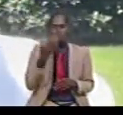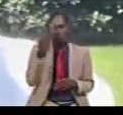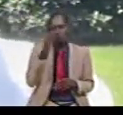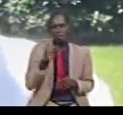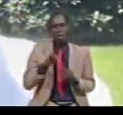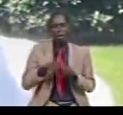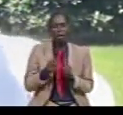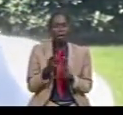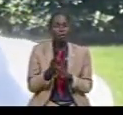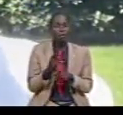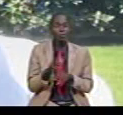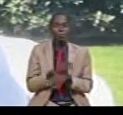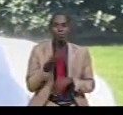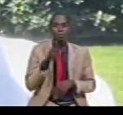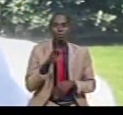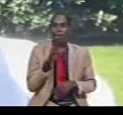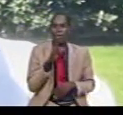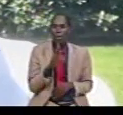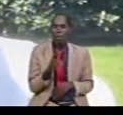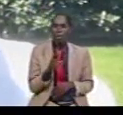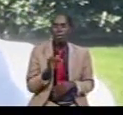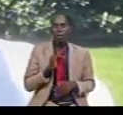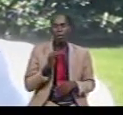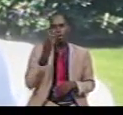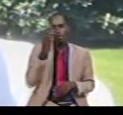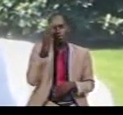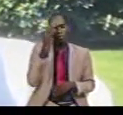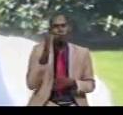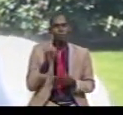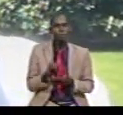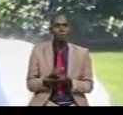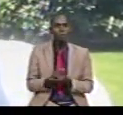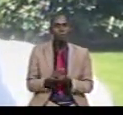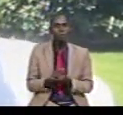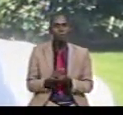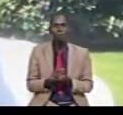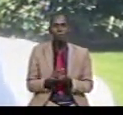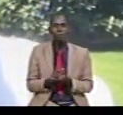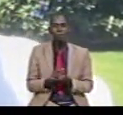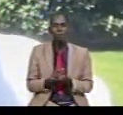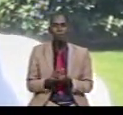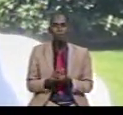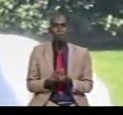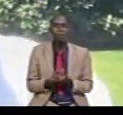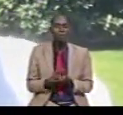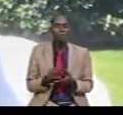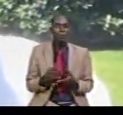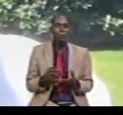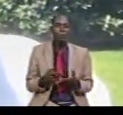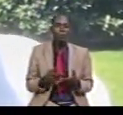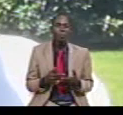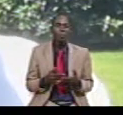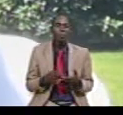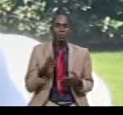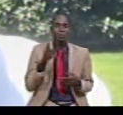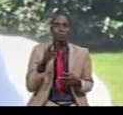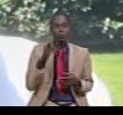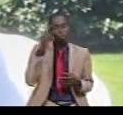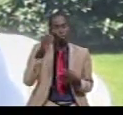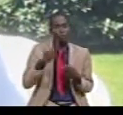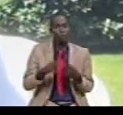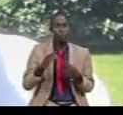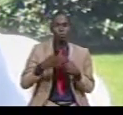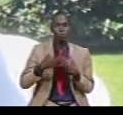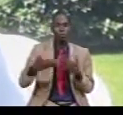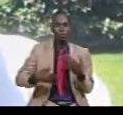are. I guess I realized later that. What an honor it was for you to even invite me to come out